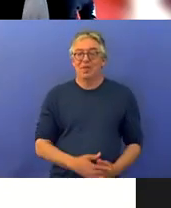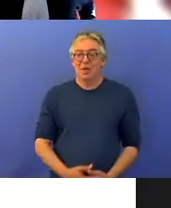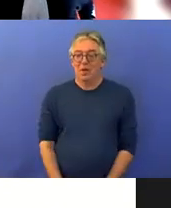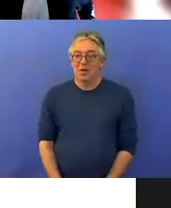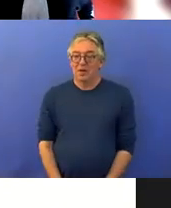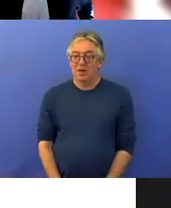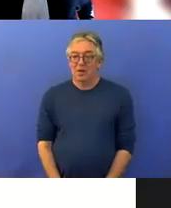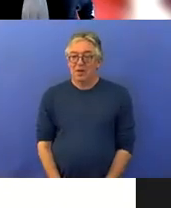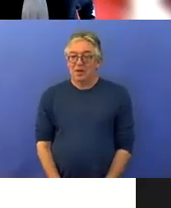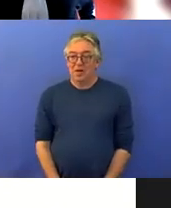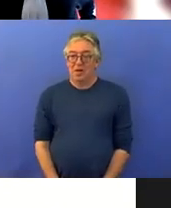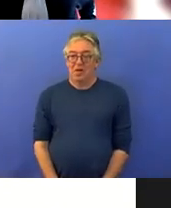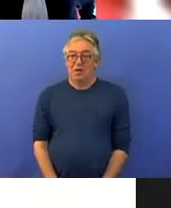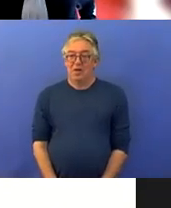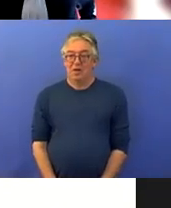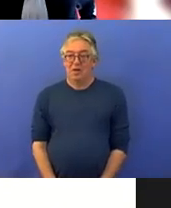Sound.